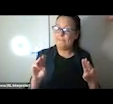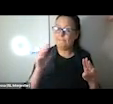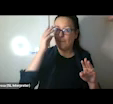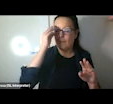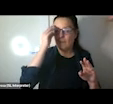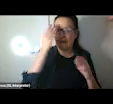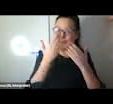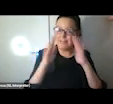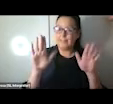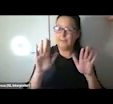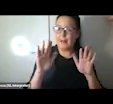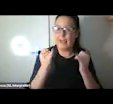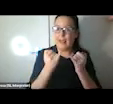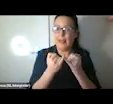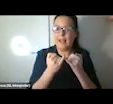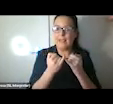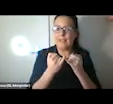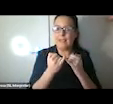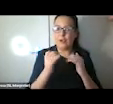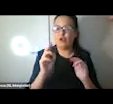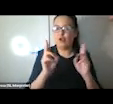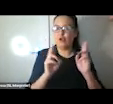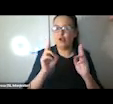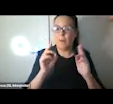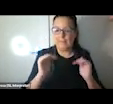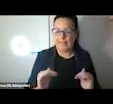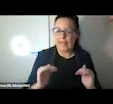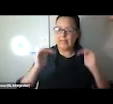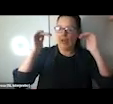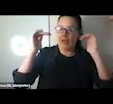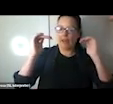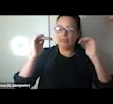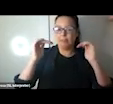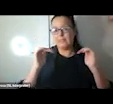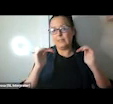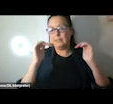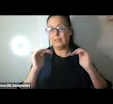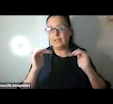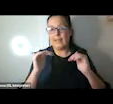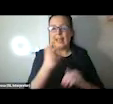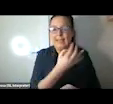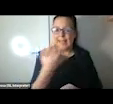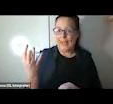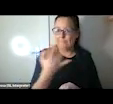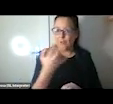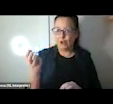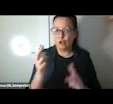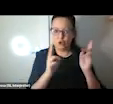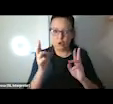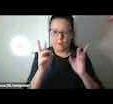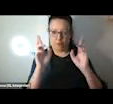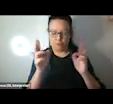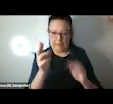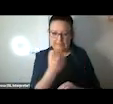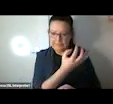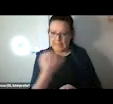such as exhibits shall be placed at a height accommodating everyone, captions shall be positioned at suitable height, and then